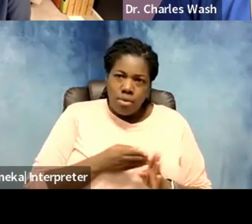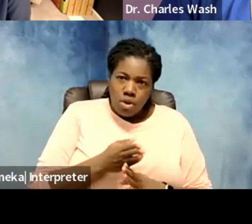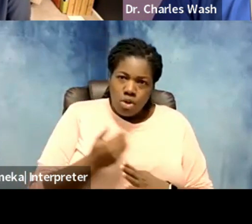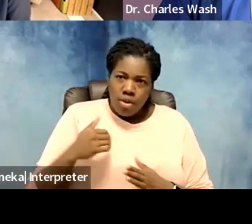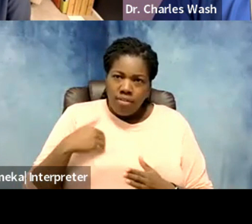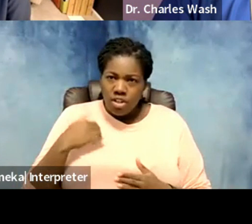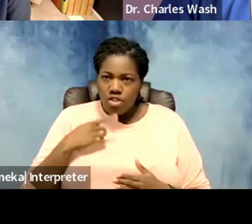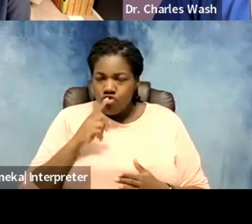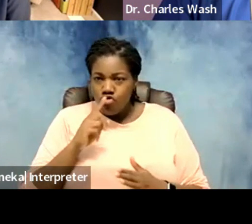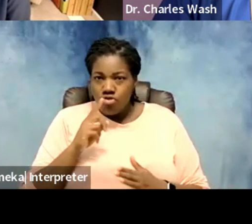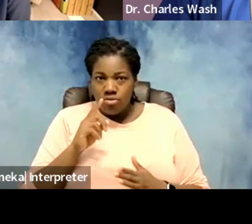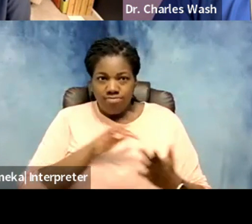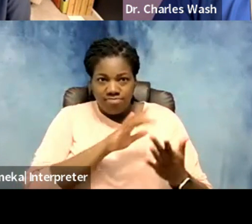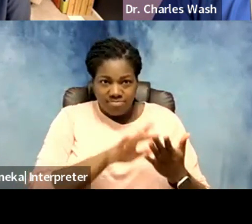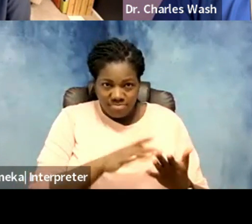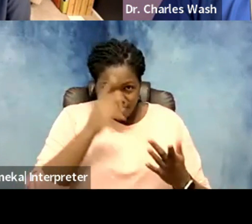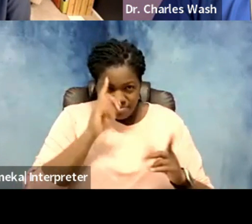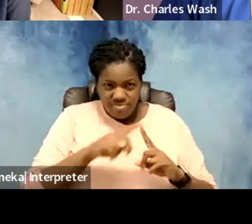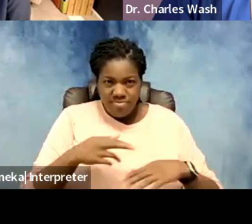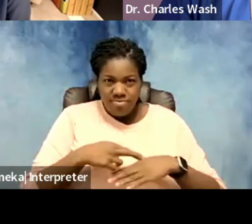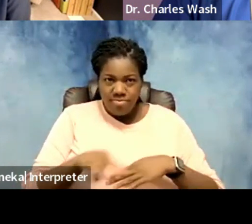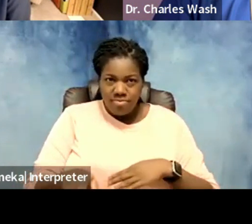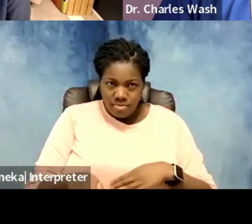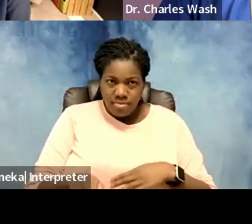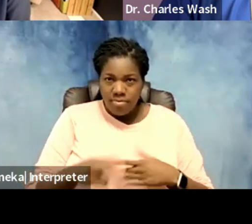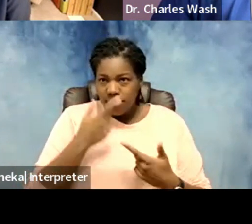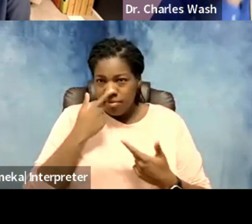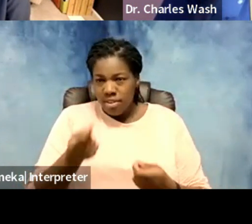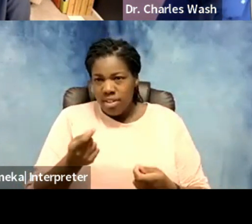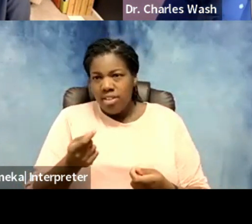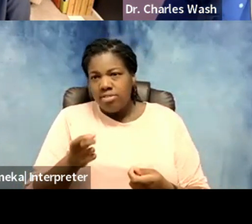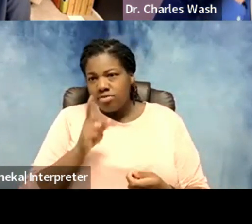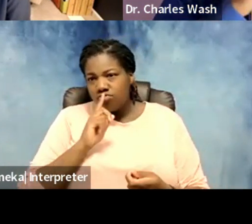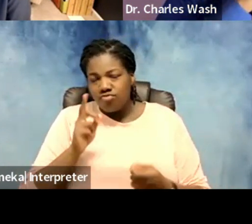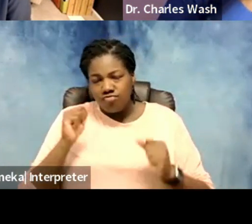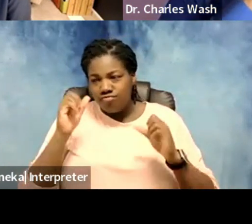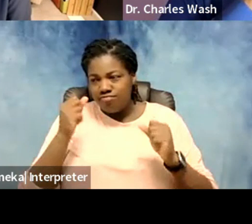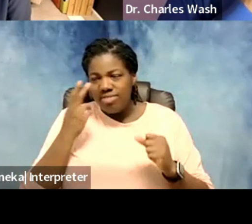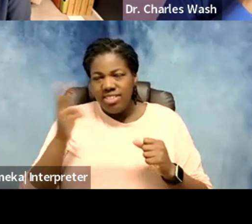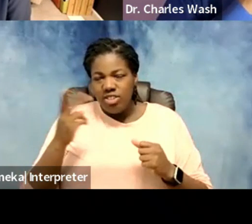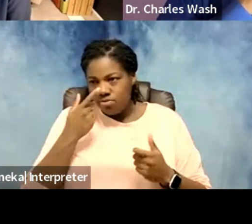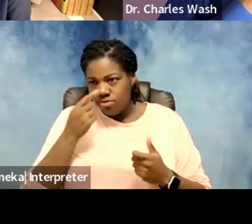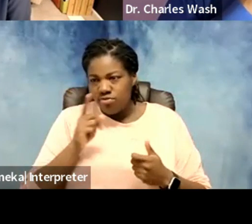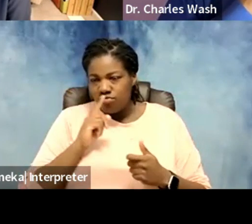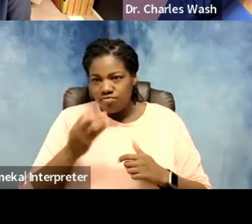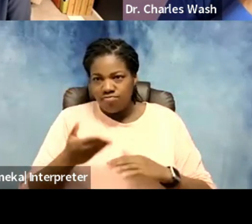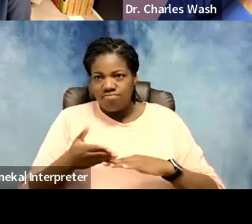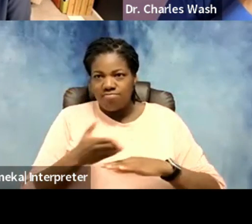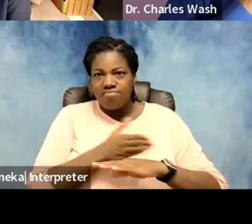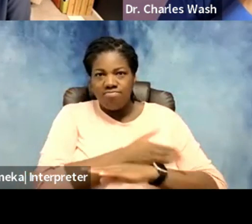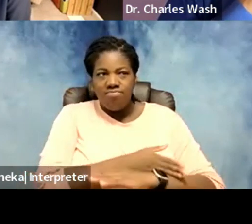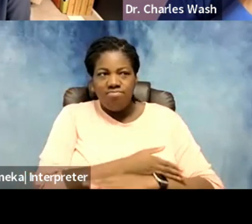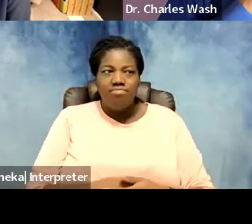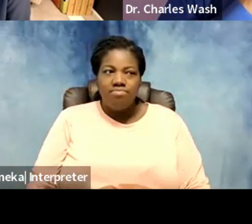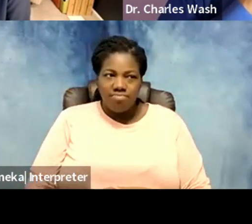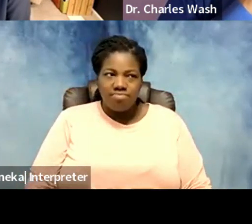reach directly out to you for different referrals and interests. It's just been phenomenal to see their interest really blossom in STEM. It's